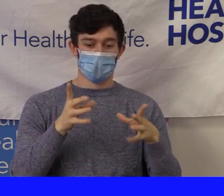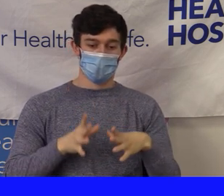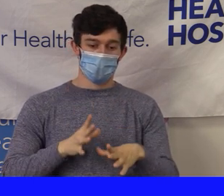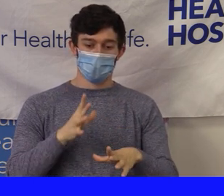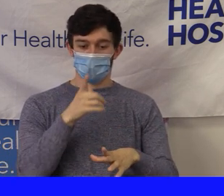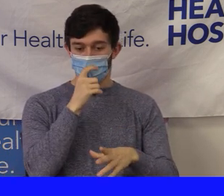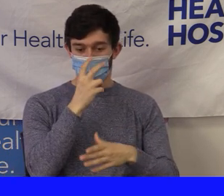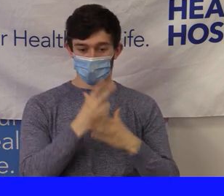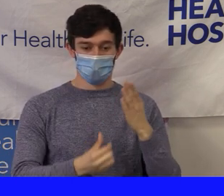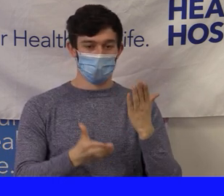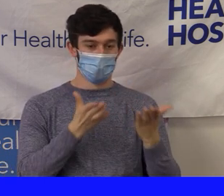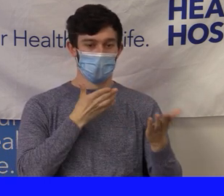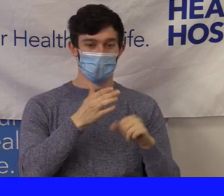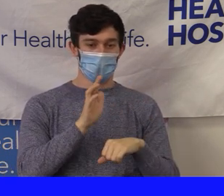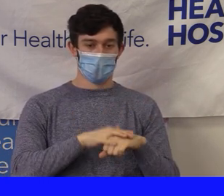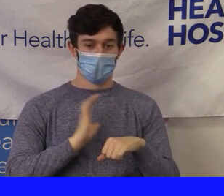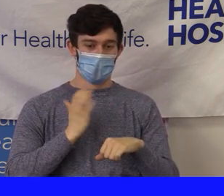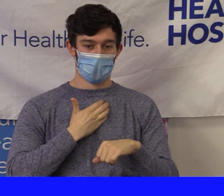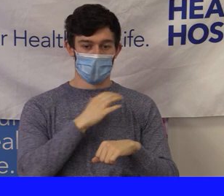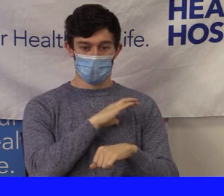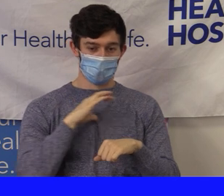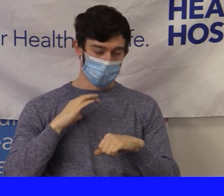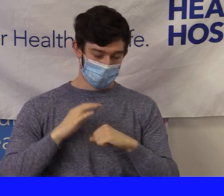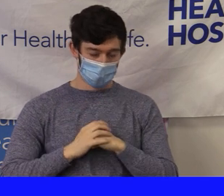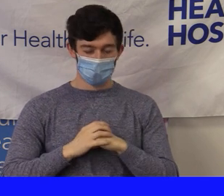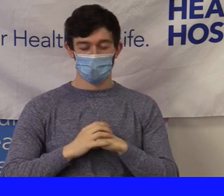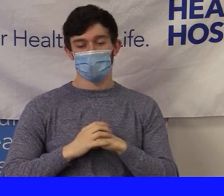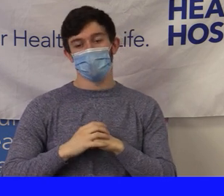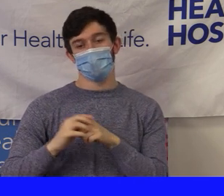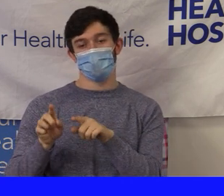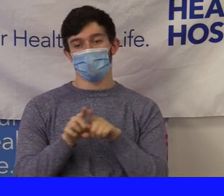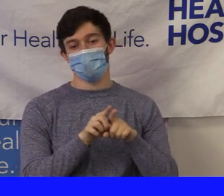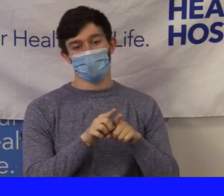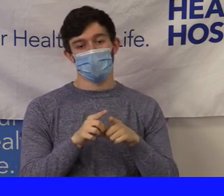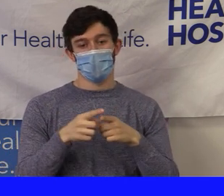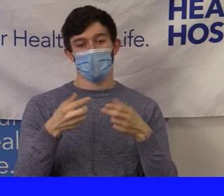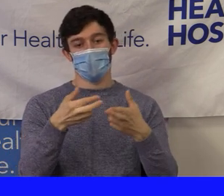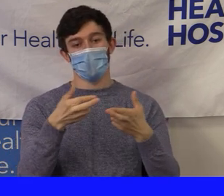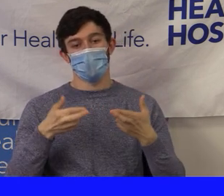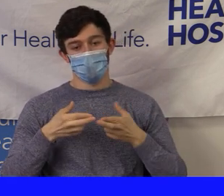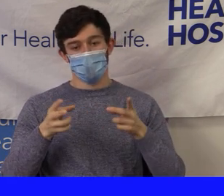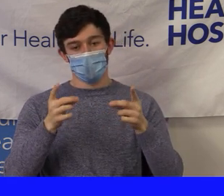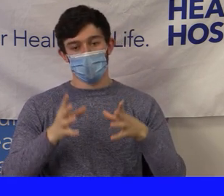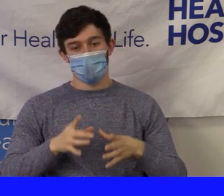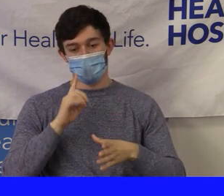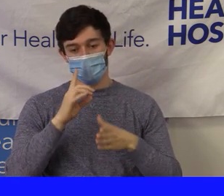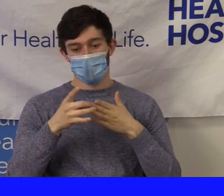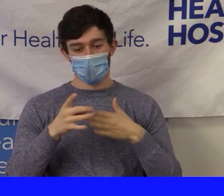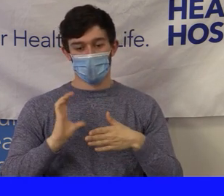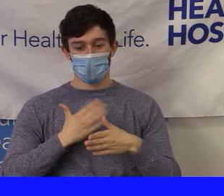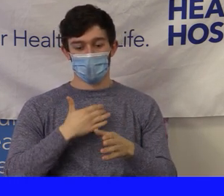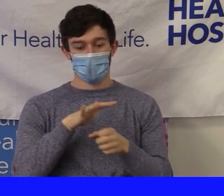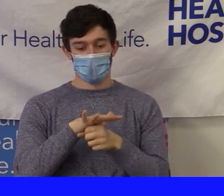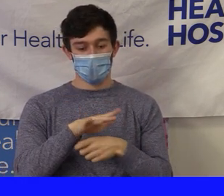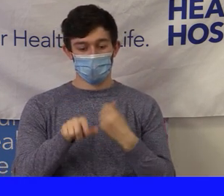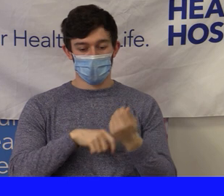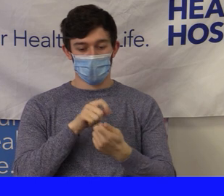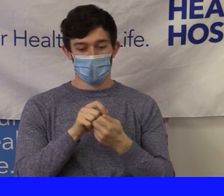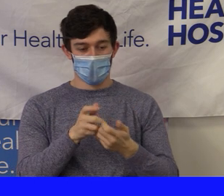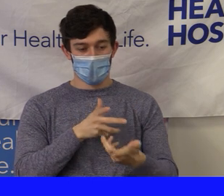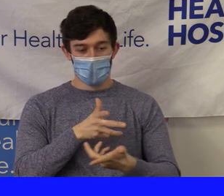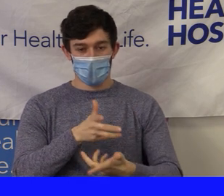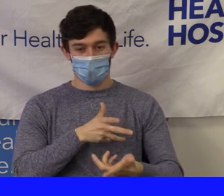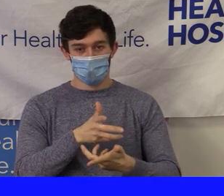who both served on our committee. Also an additional regional director to lead our facility specific